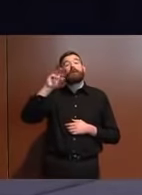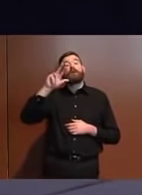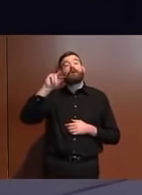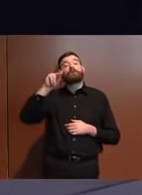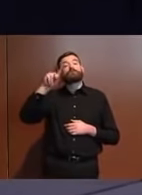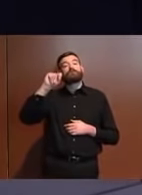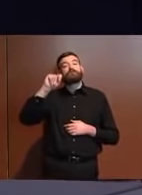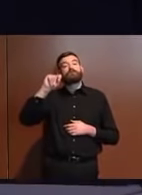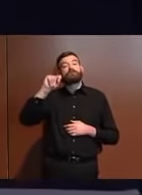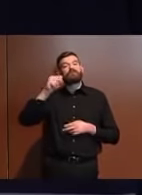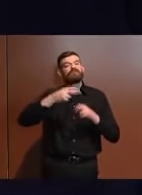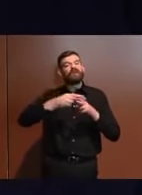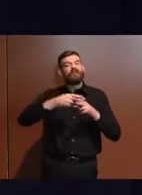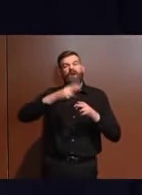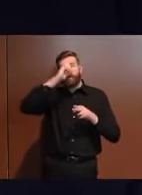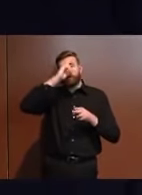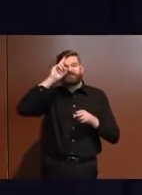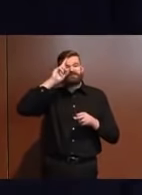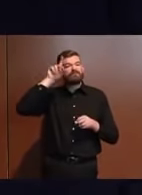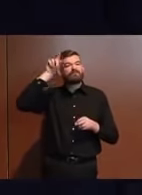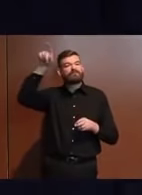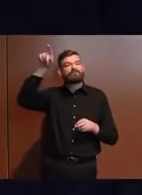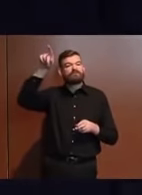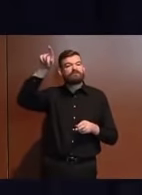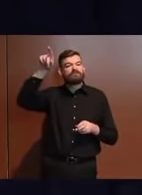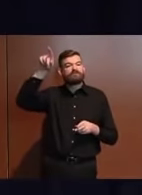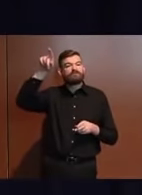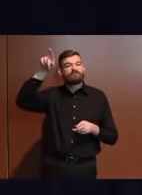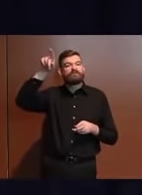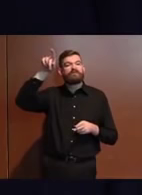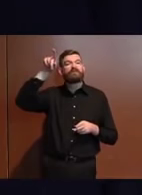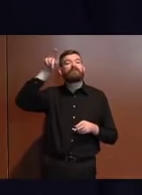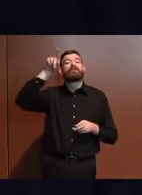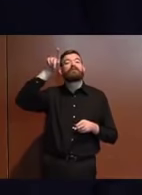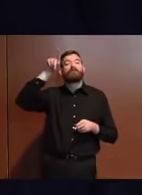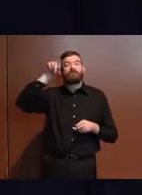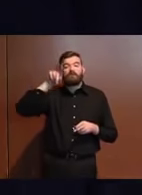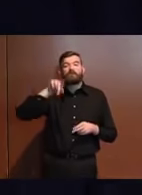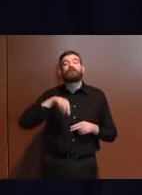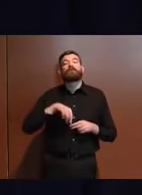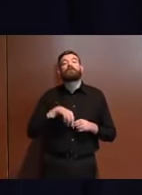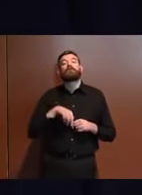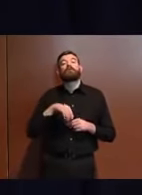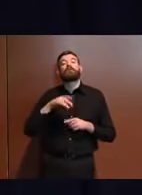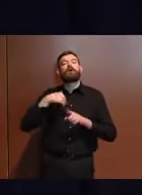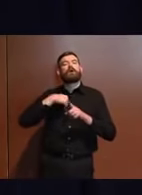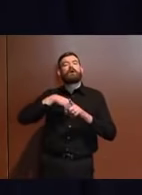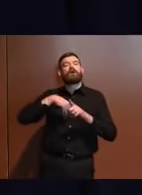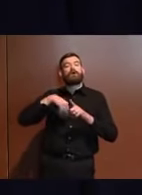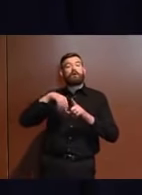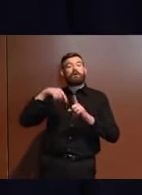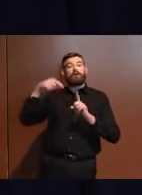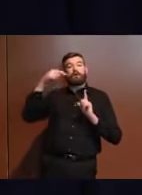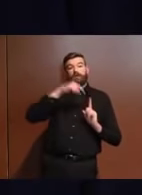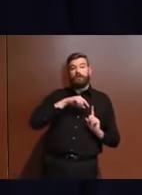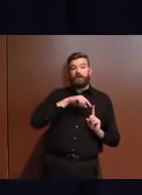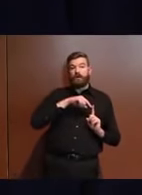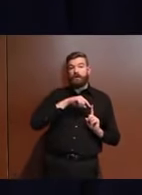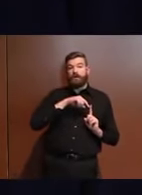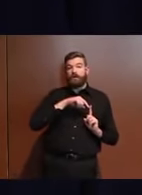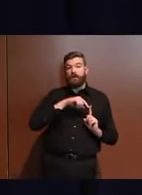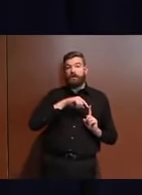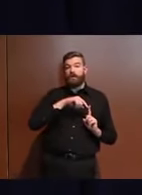hospital. It won't be COVID only. The Edison Hospital will be put up as a COVID only because it'll have